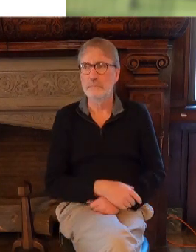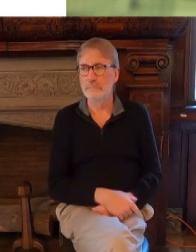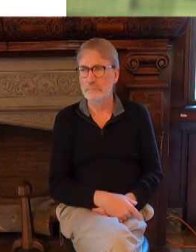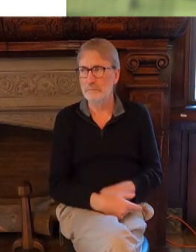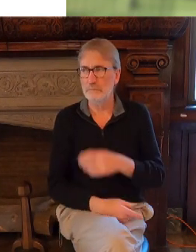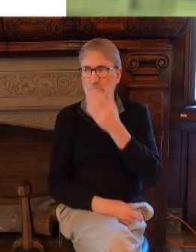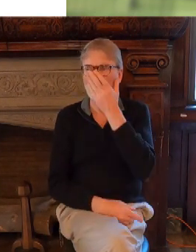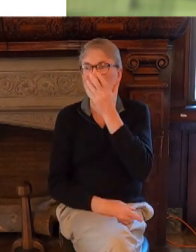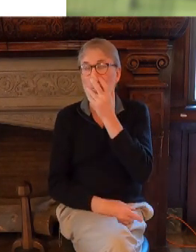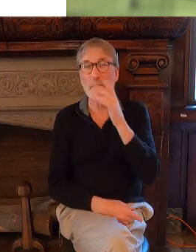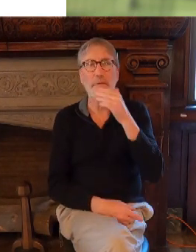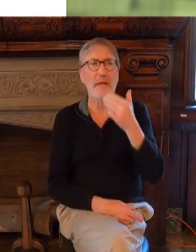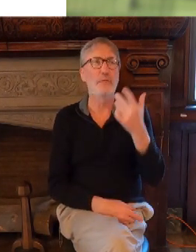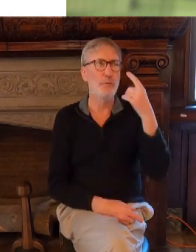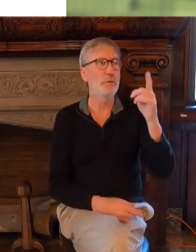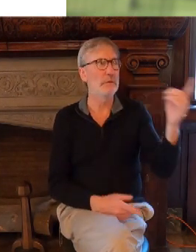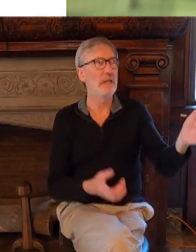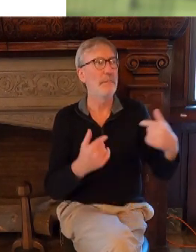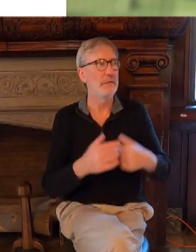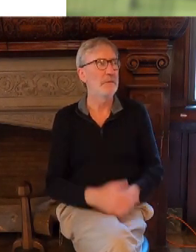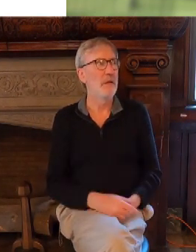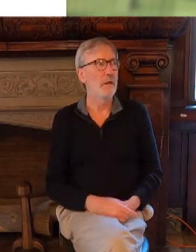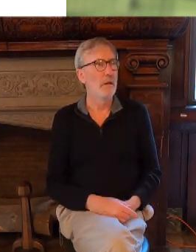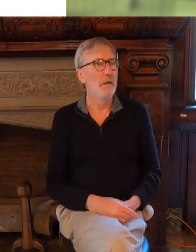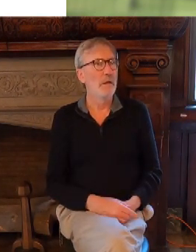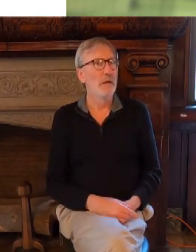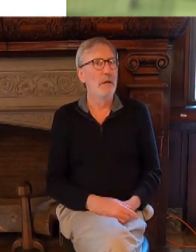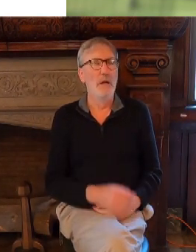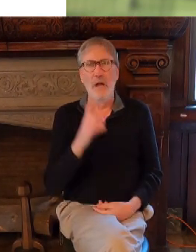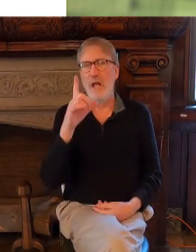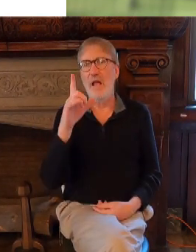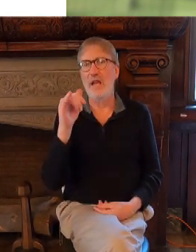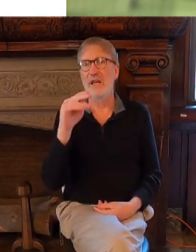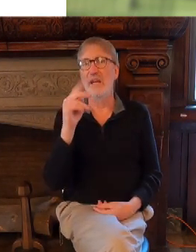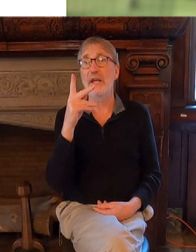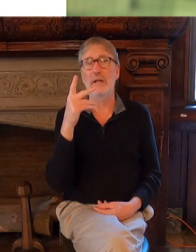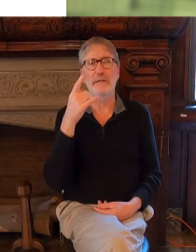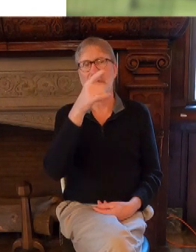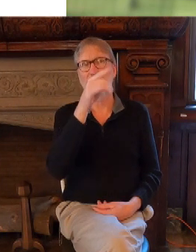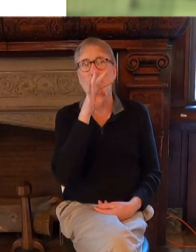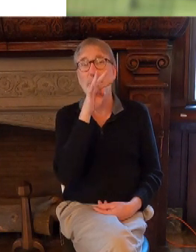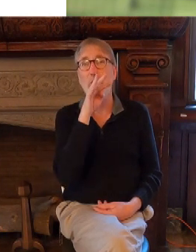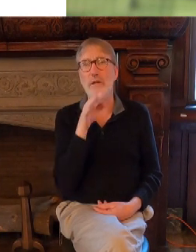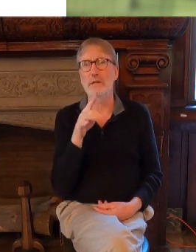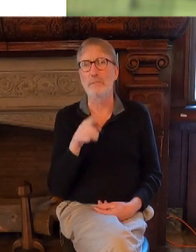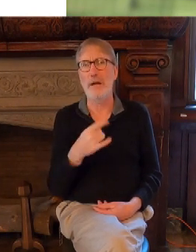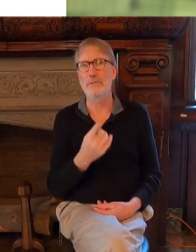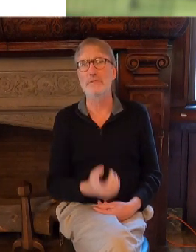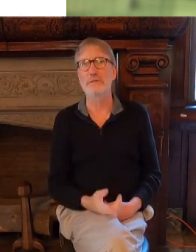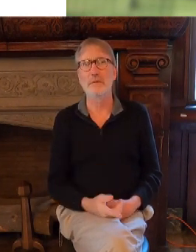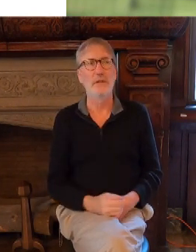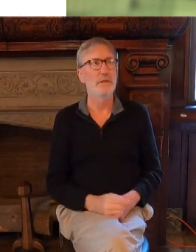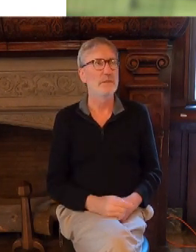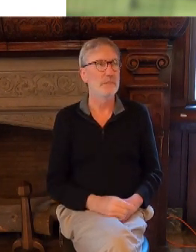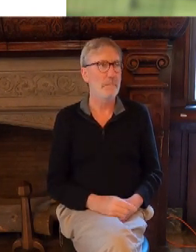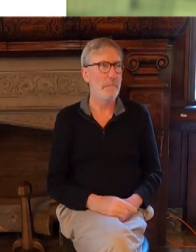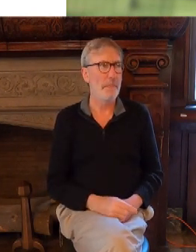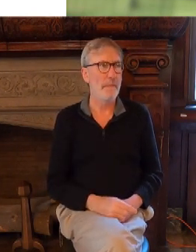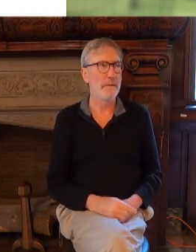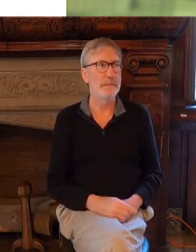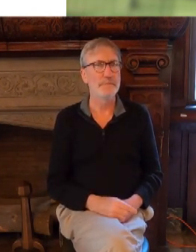So with that, I just kind of want to thank you guys for coming out. This is the link to the Engage page that Rebecca talked about at the beginning of the